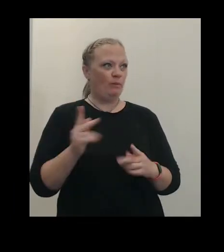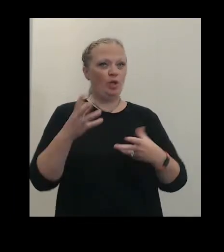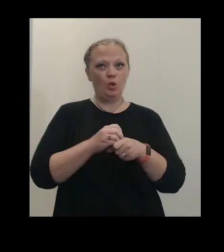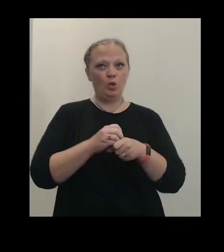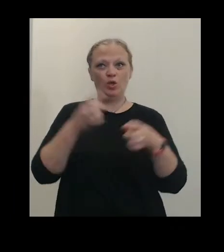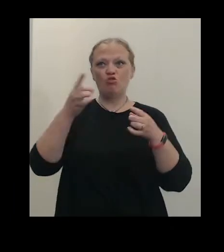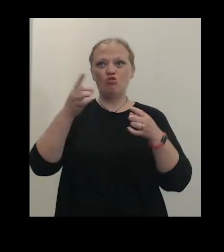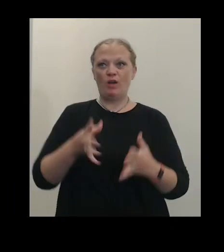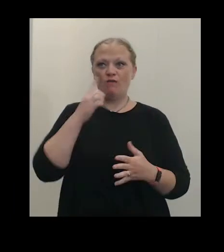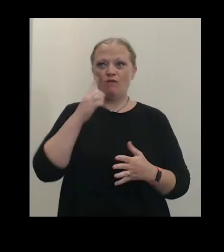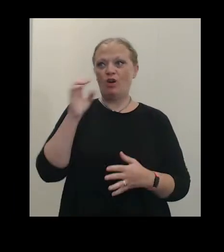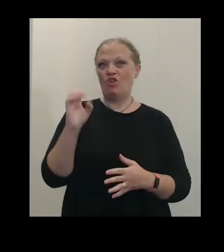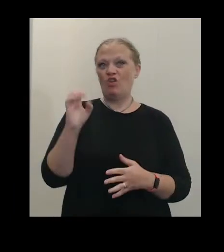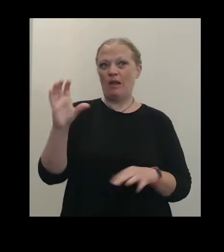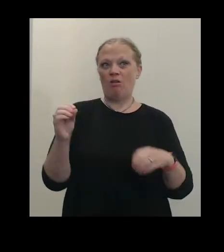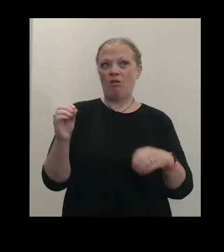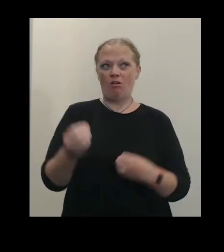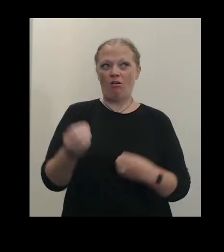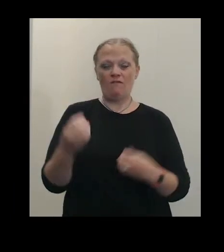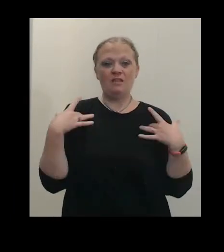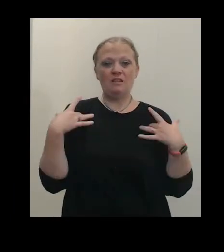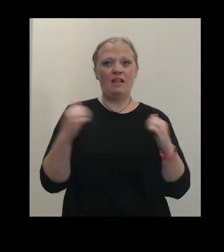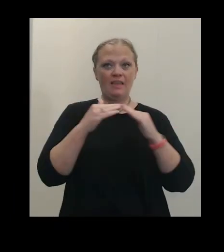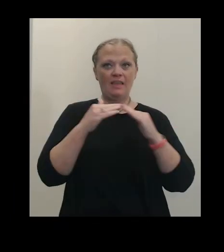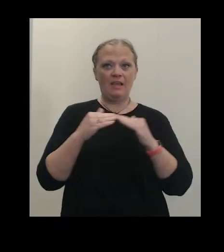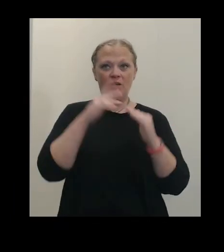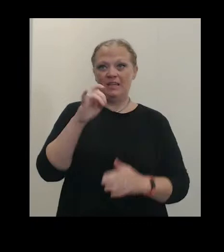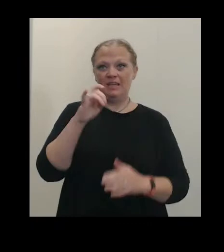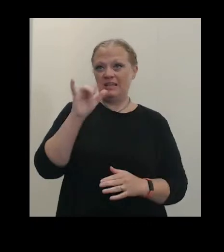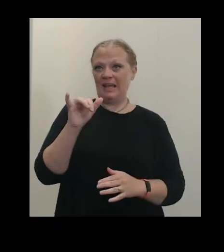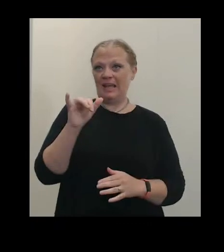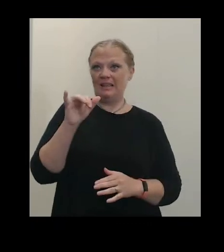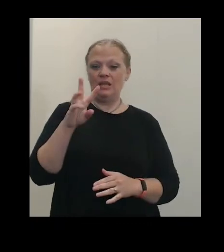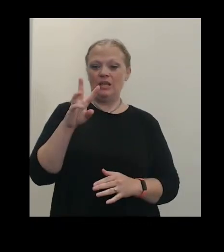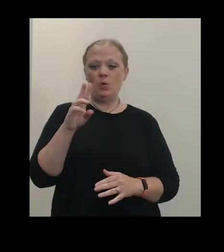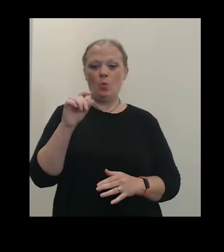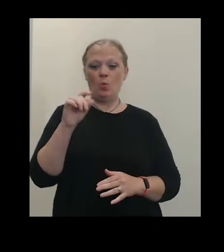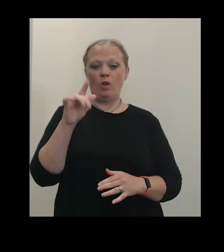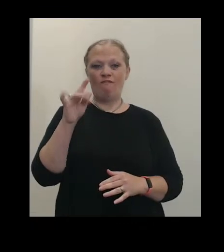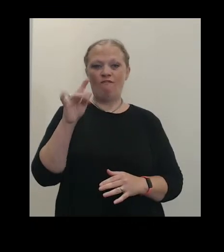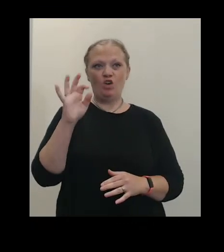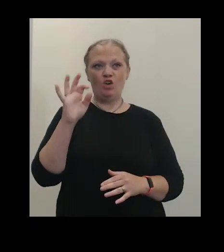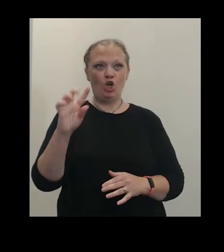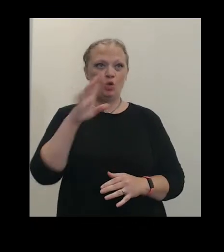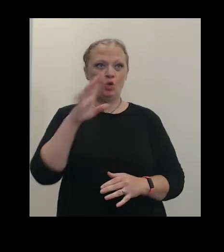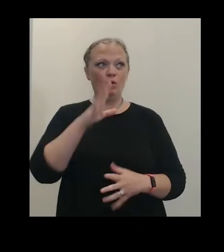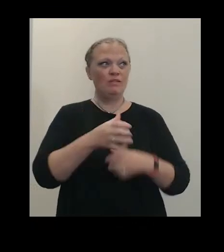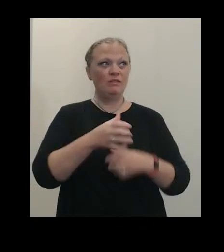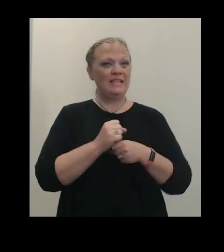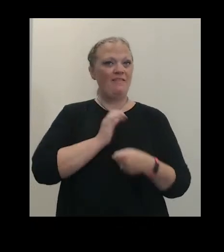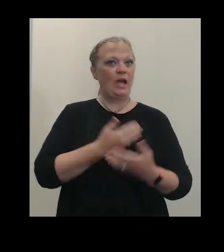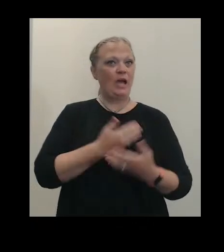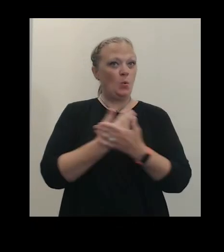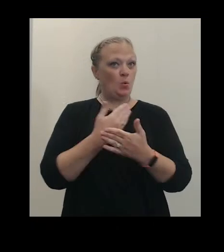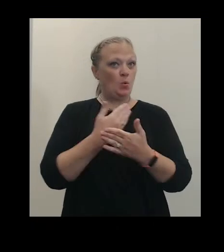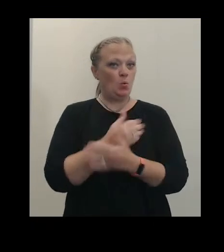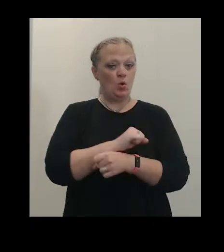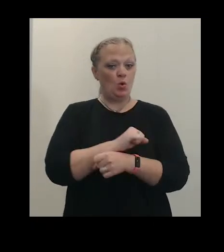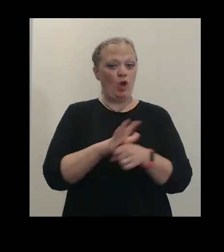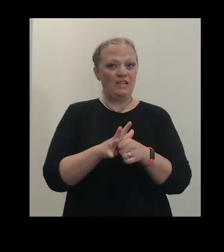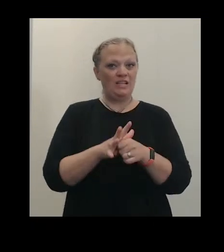of the Erie County Office of Health Equity, Kelly Wolford, as we'll be receiving our new